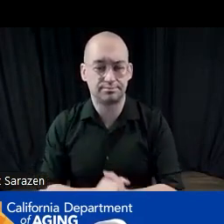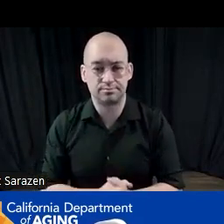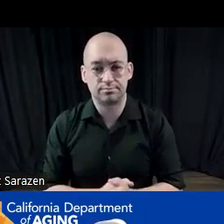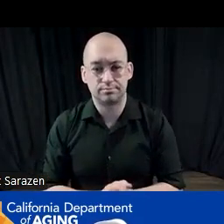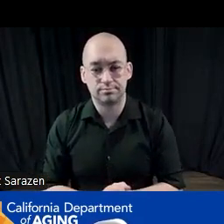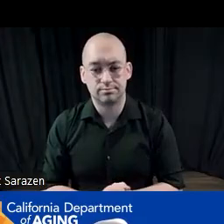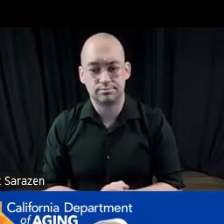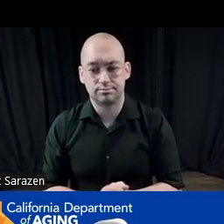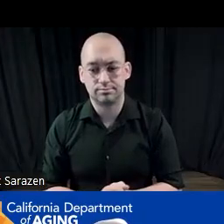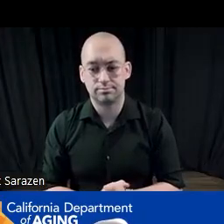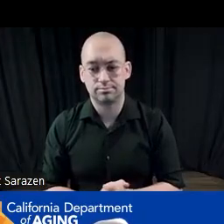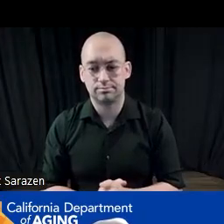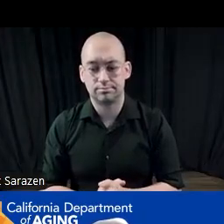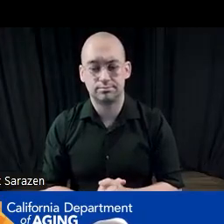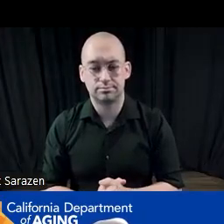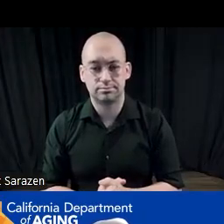Great, our numbers are going up.